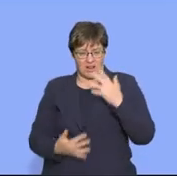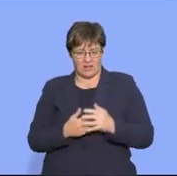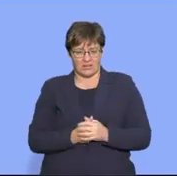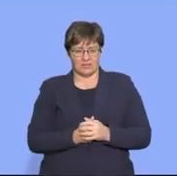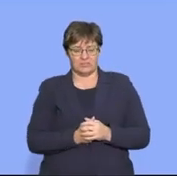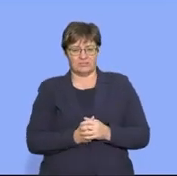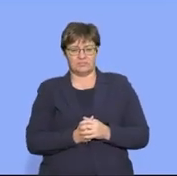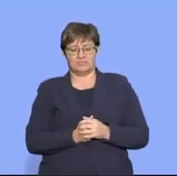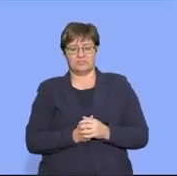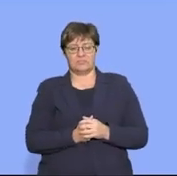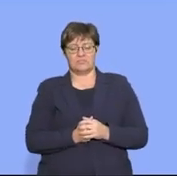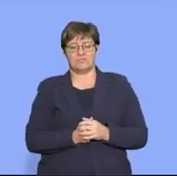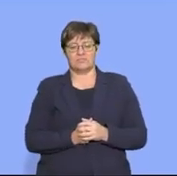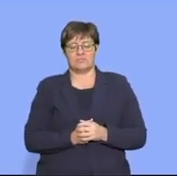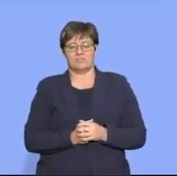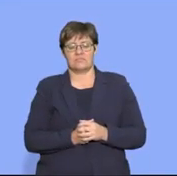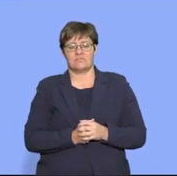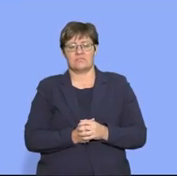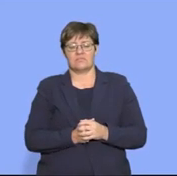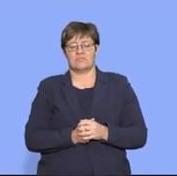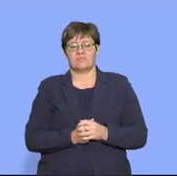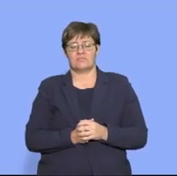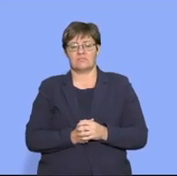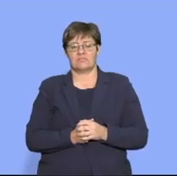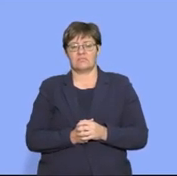where did it live, things like that.